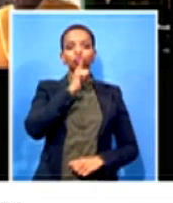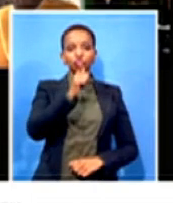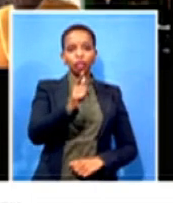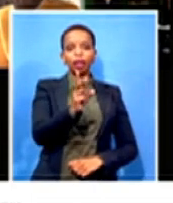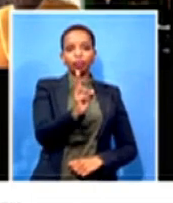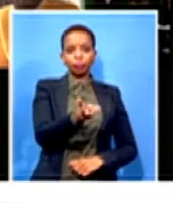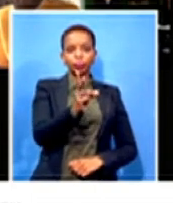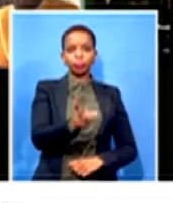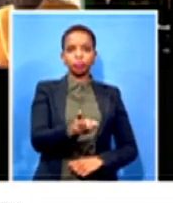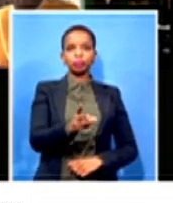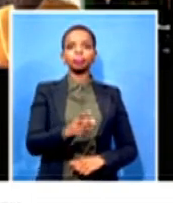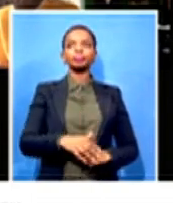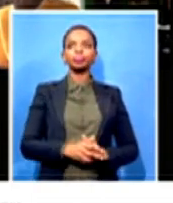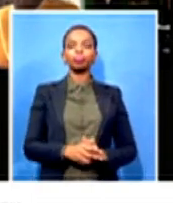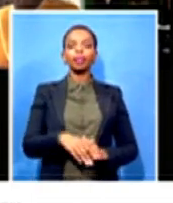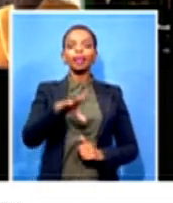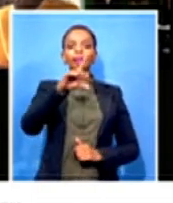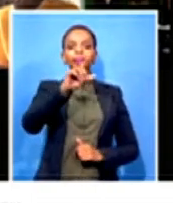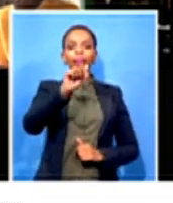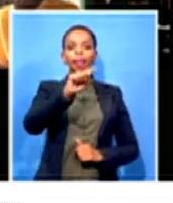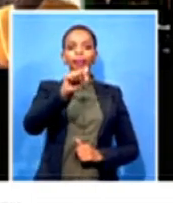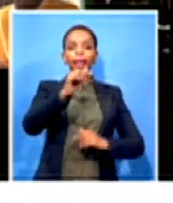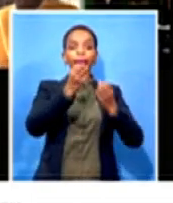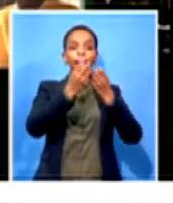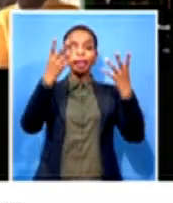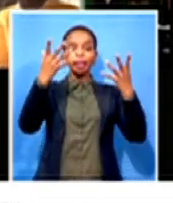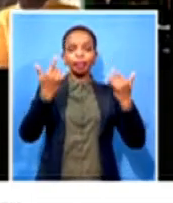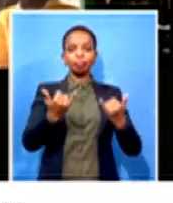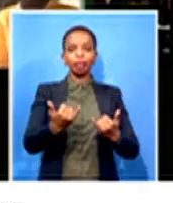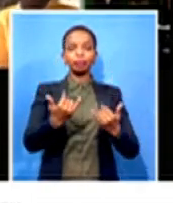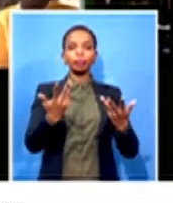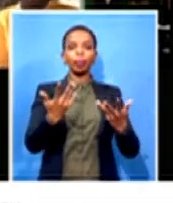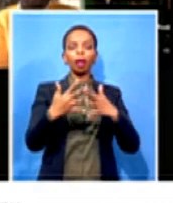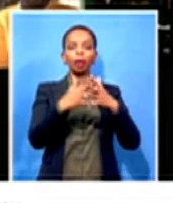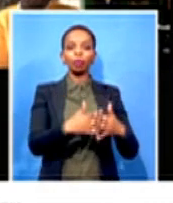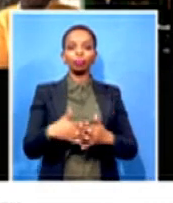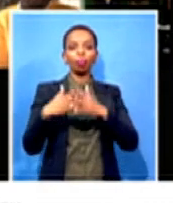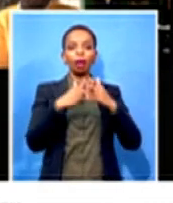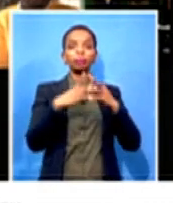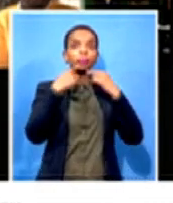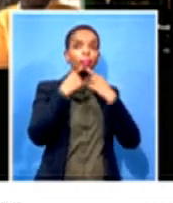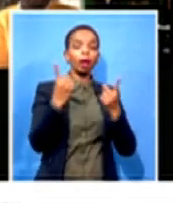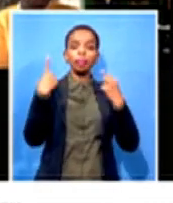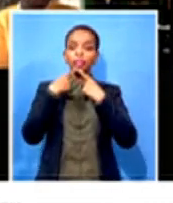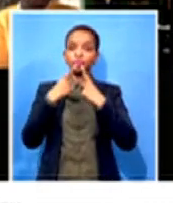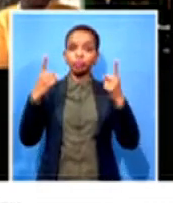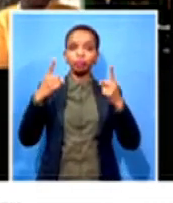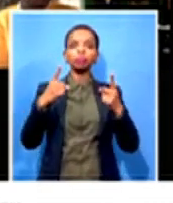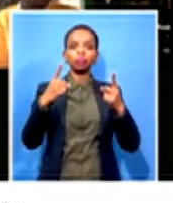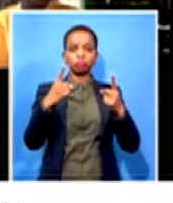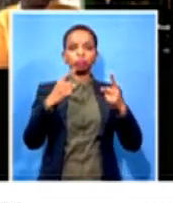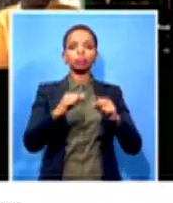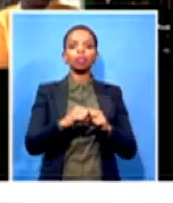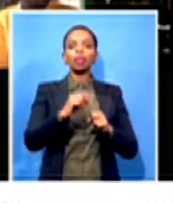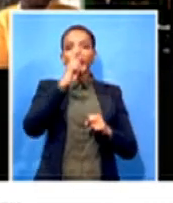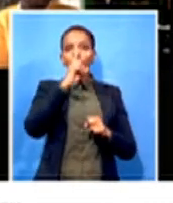published, especially from the US, from Wisconsin, where they looked at people who have allergic rhinitis as well as allergy.